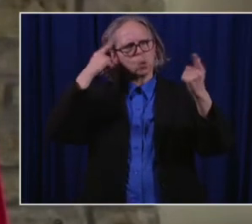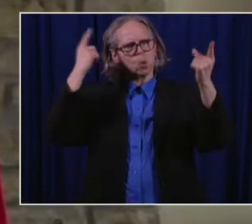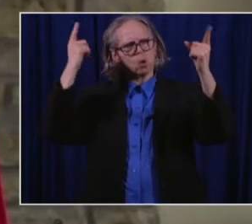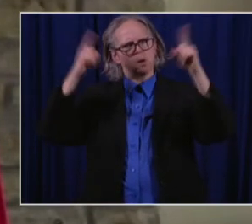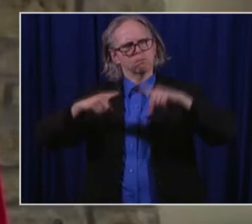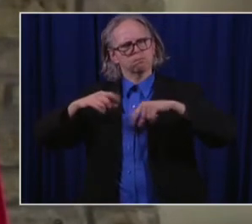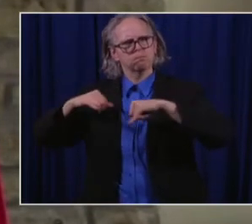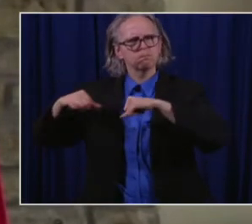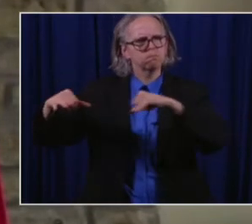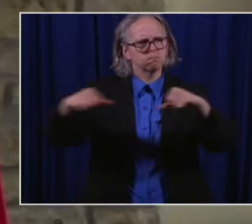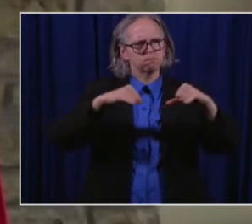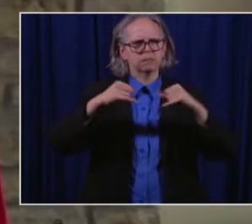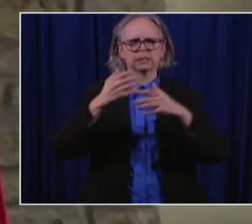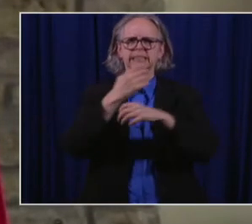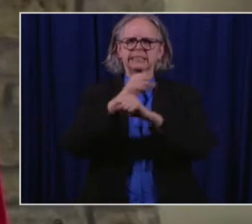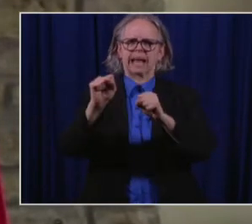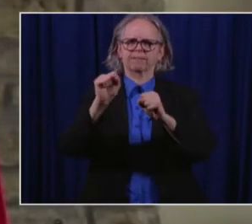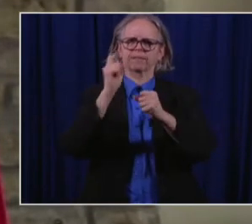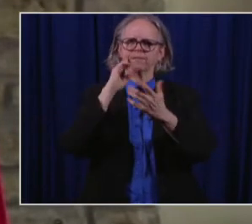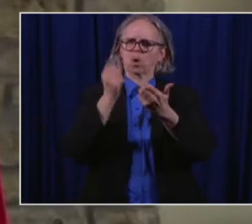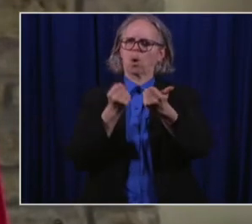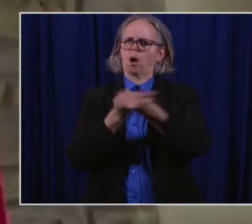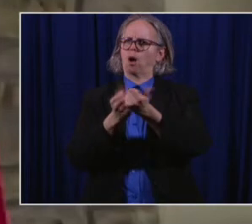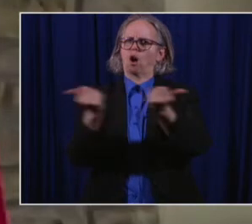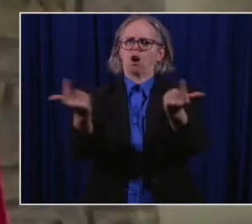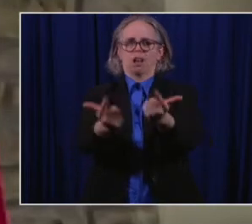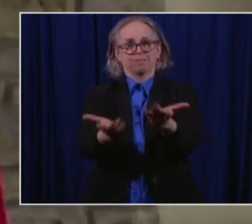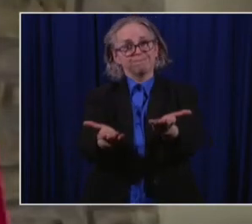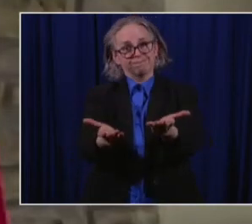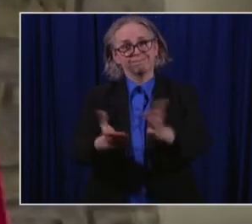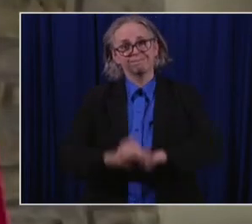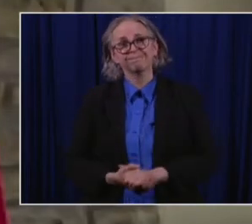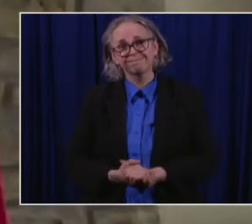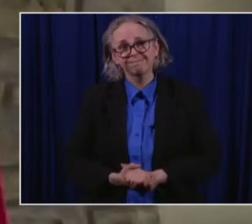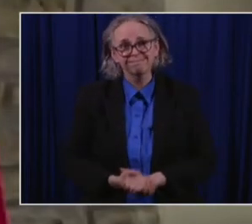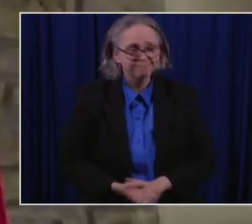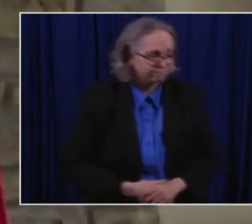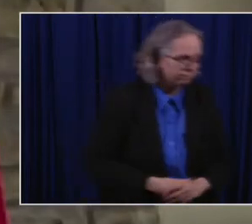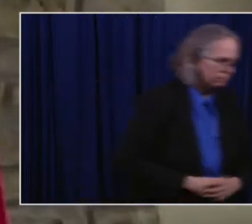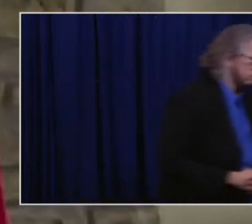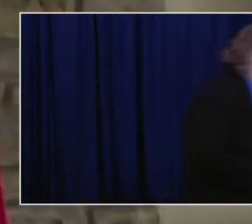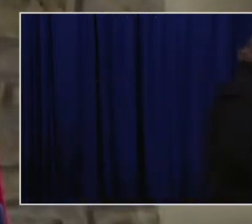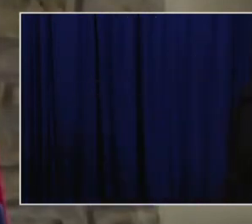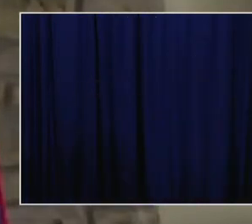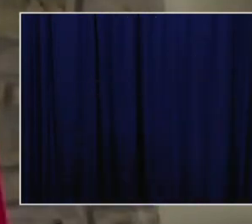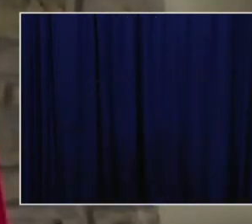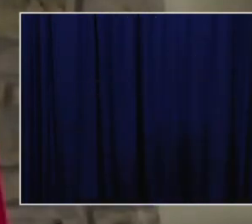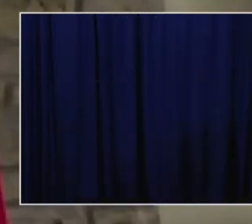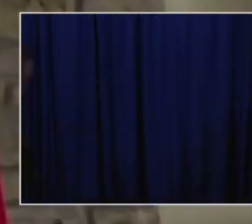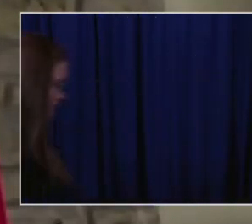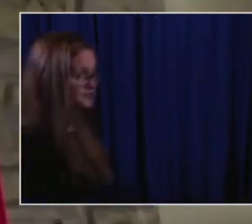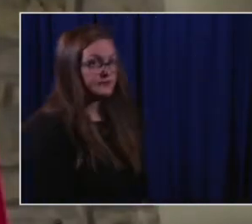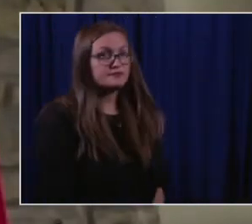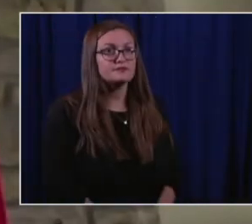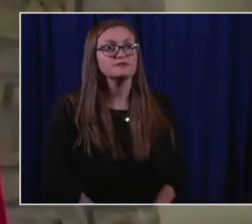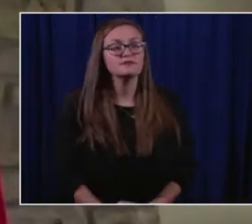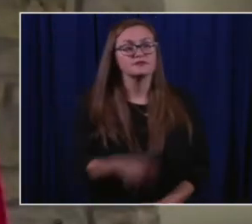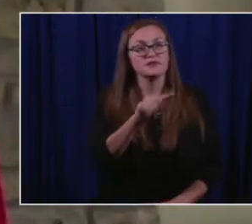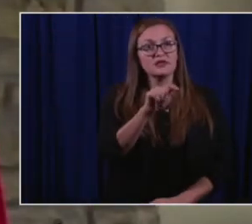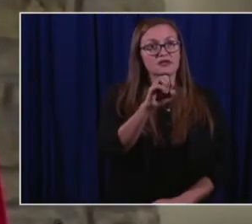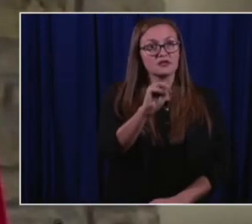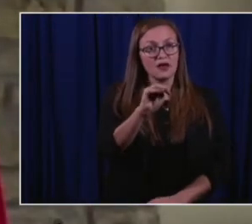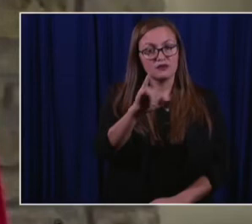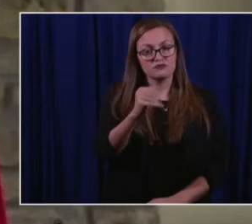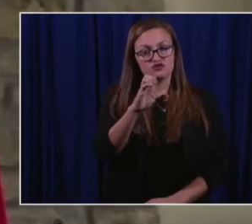trying to do, and we are doing. Next question is from Tom Jackson at the Sandusky Register. Hey, Tom.